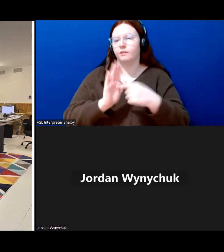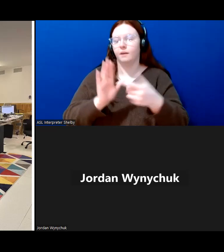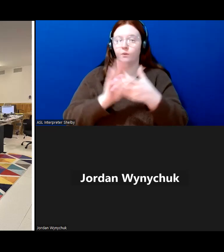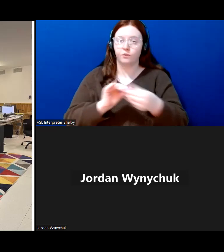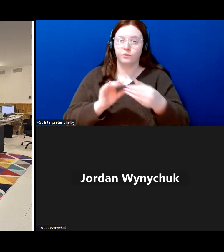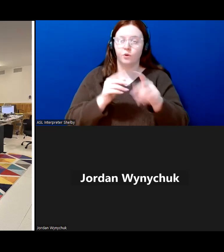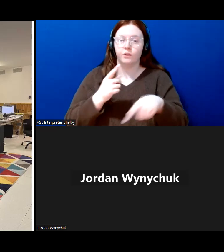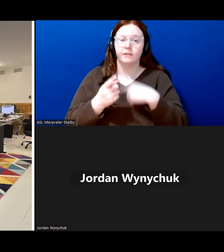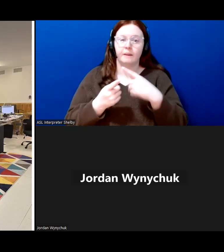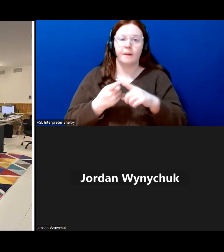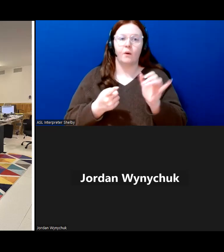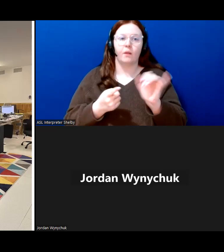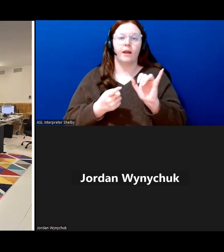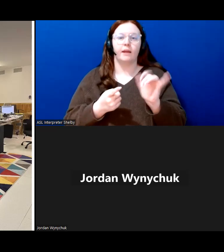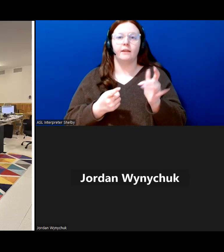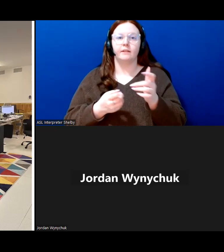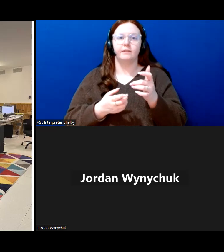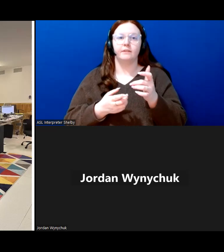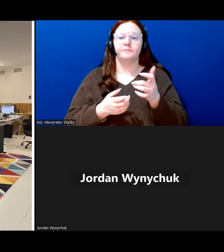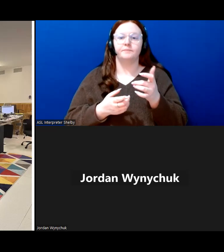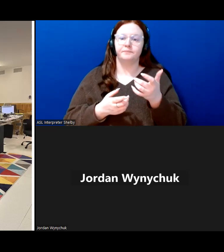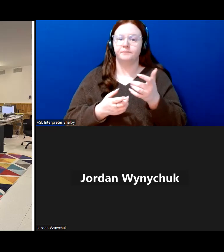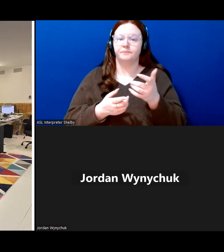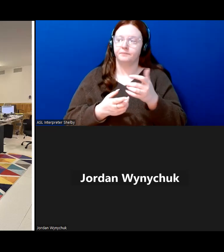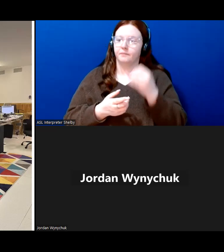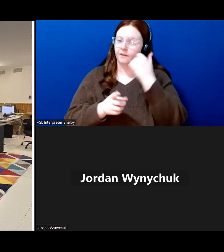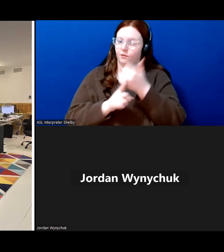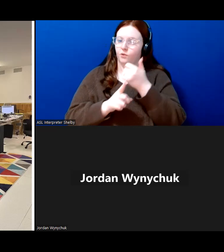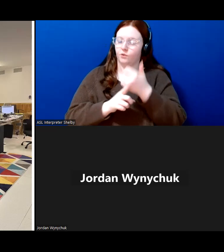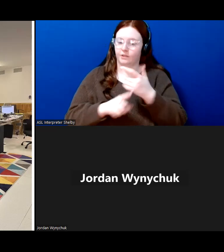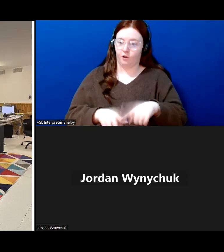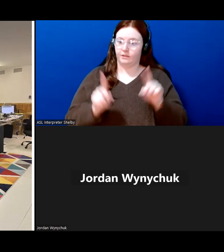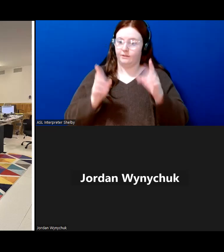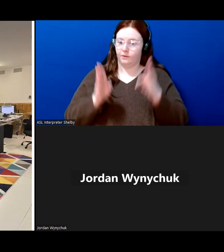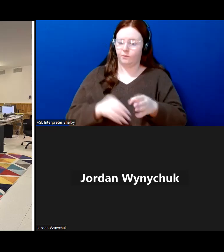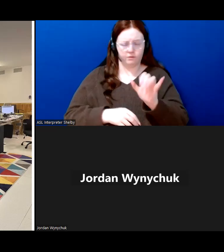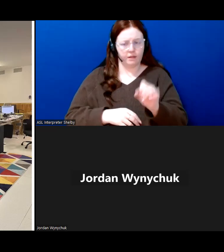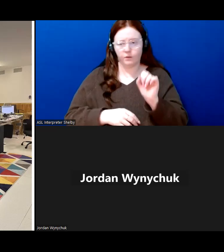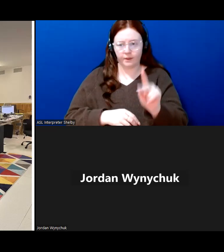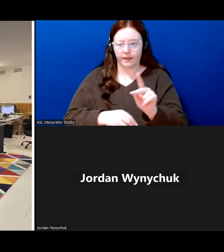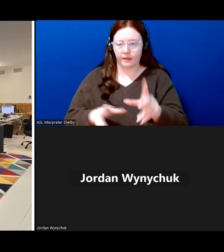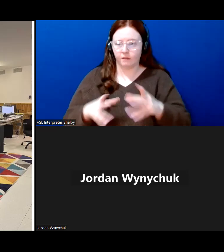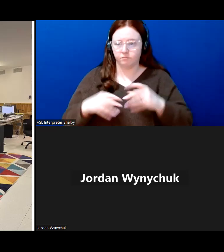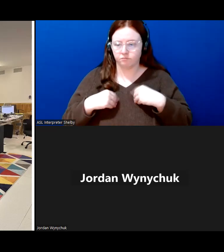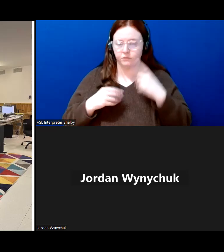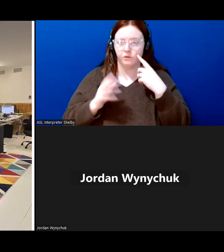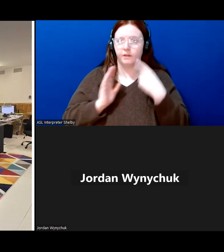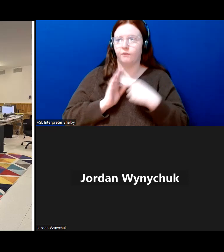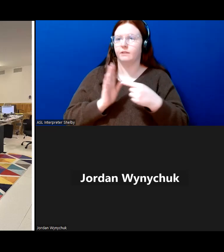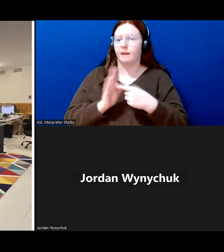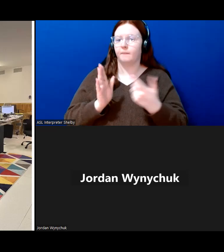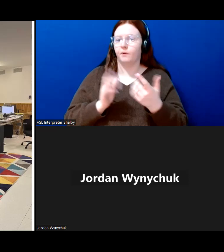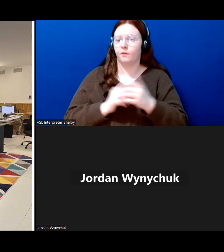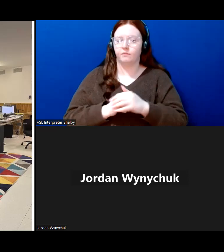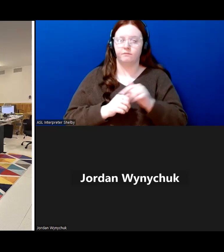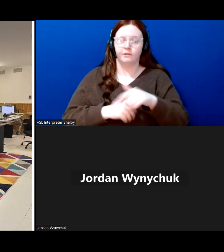like how being different is okay. And it might use like an example of this